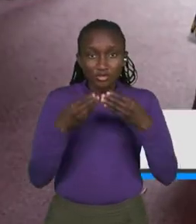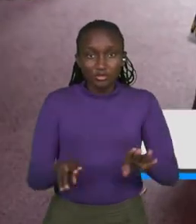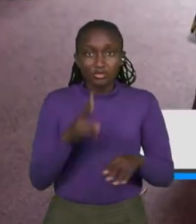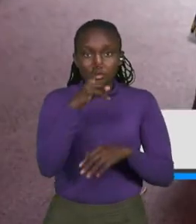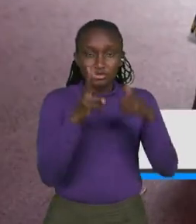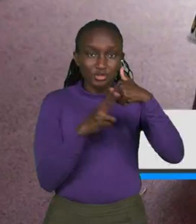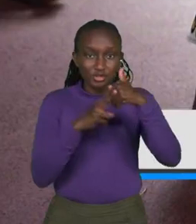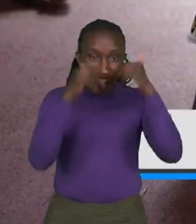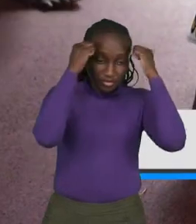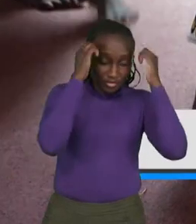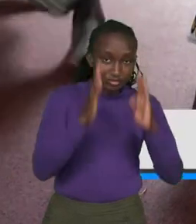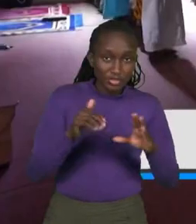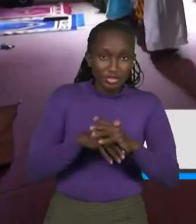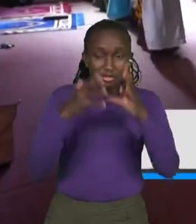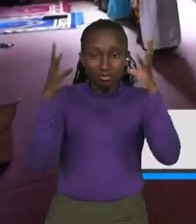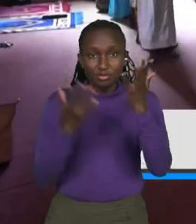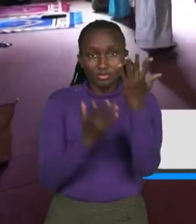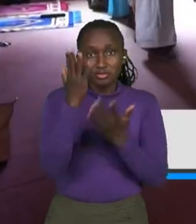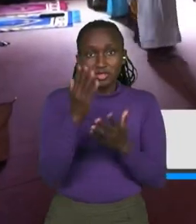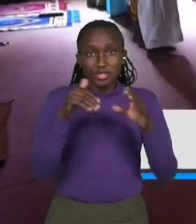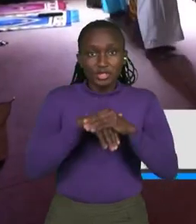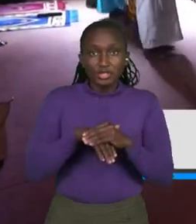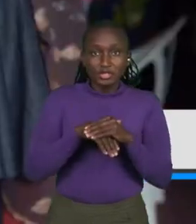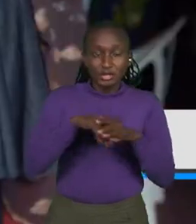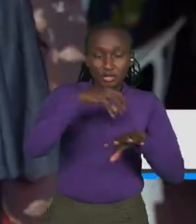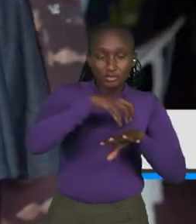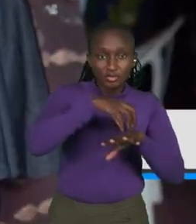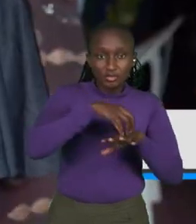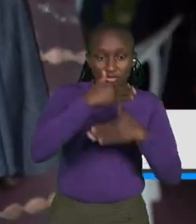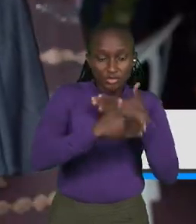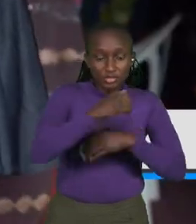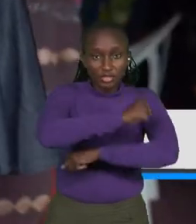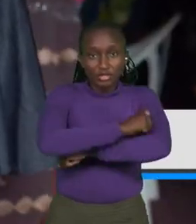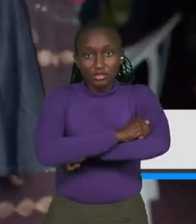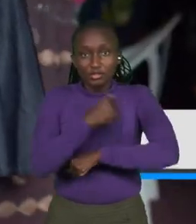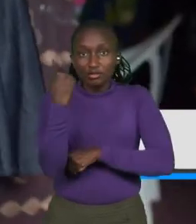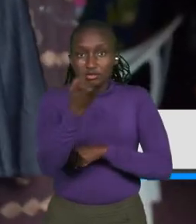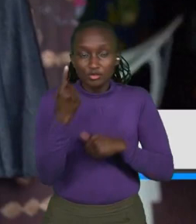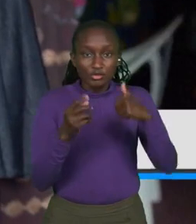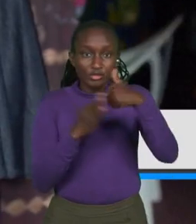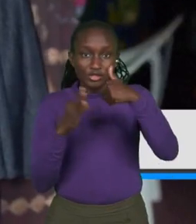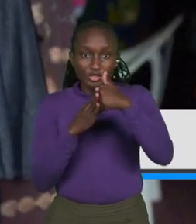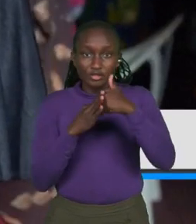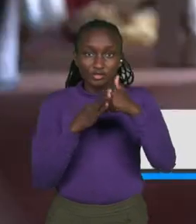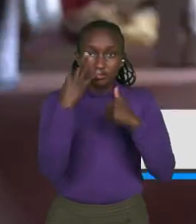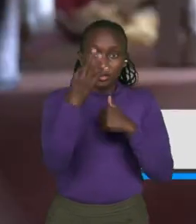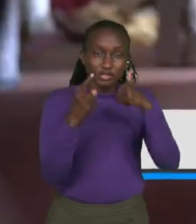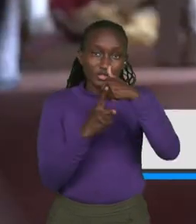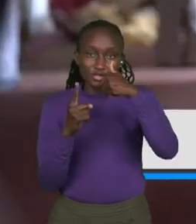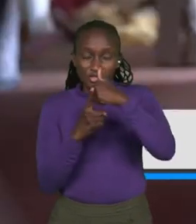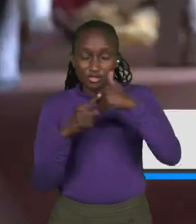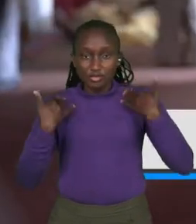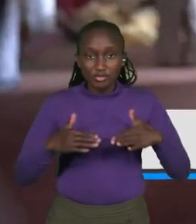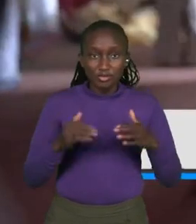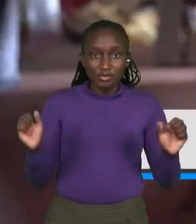27 pupils in a huge fire at a Liberian Quranic school. Only 8 of the 36 people inside the building